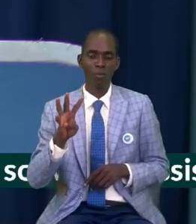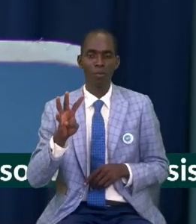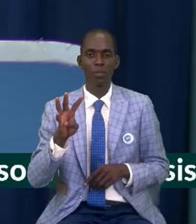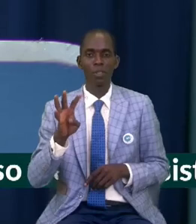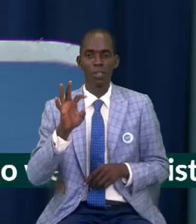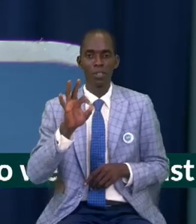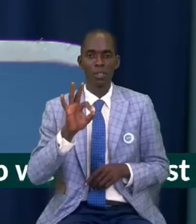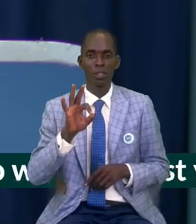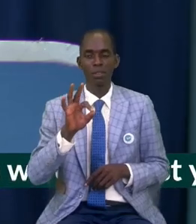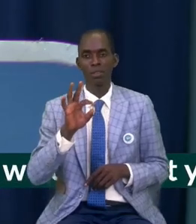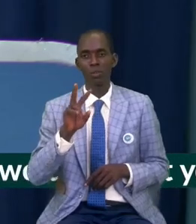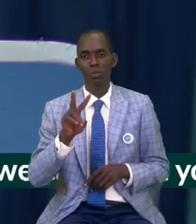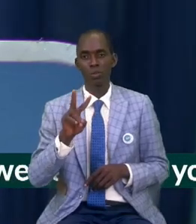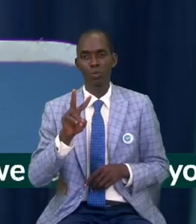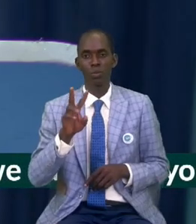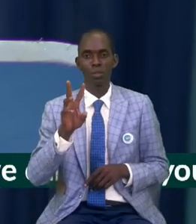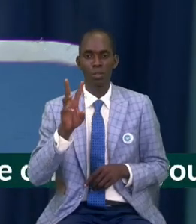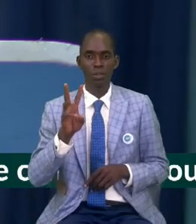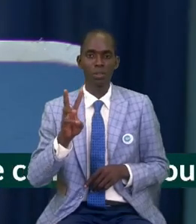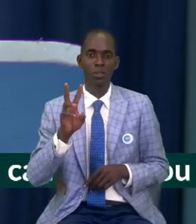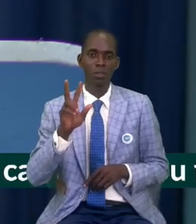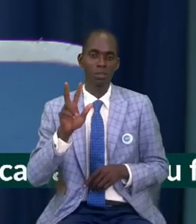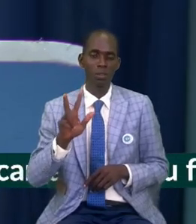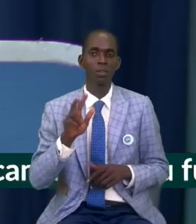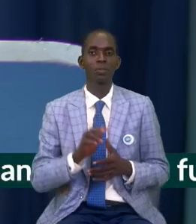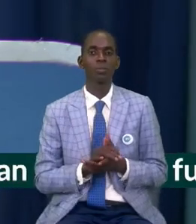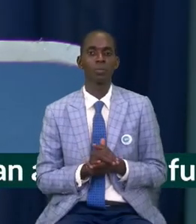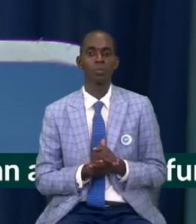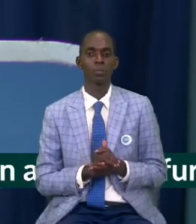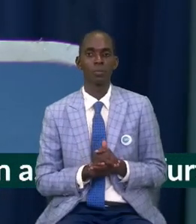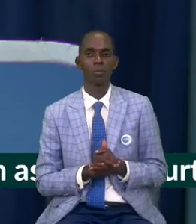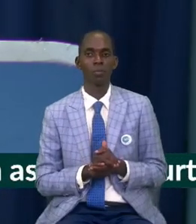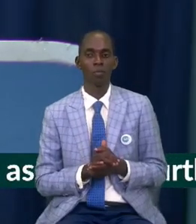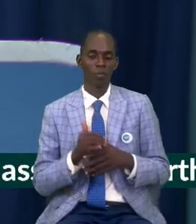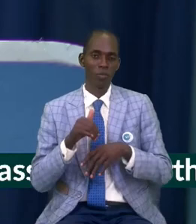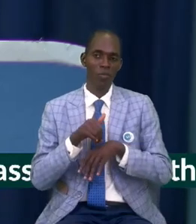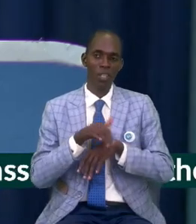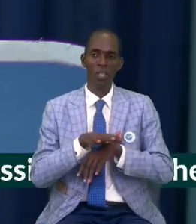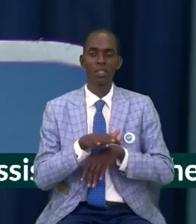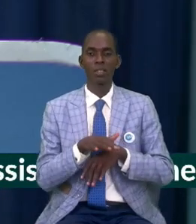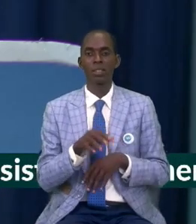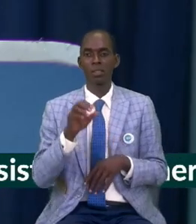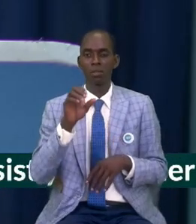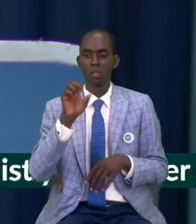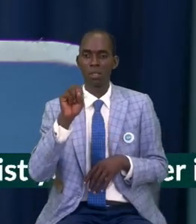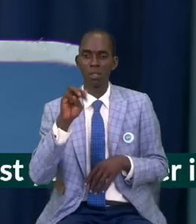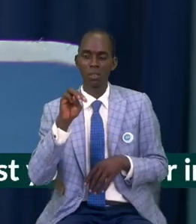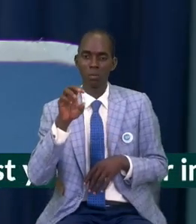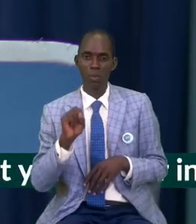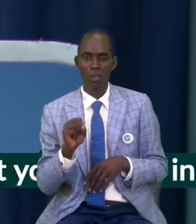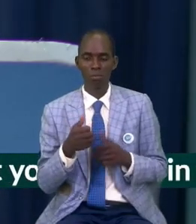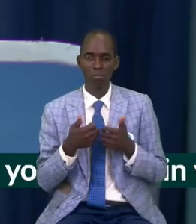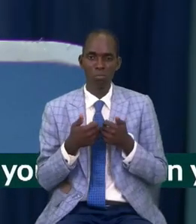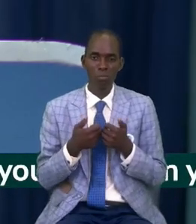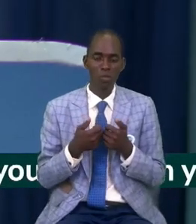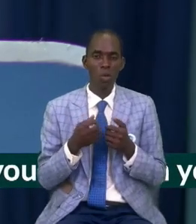+234 91 5444 9263. Send SMS or WhatsApp to this number. Let me still call it again.